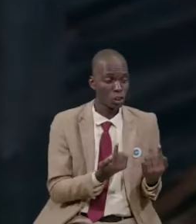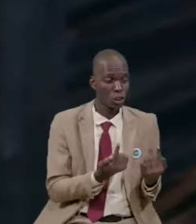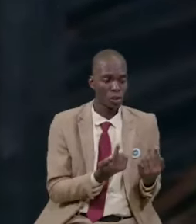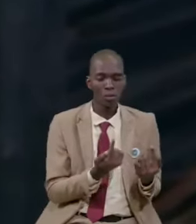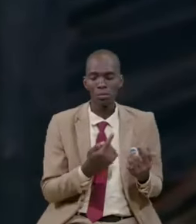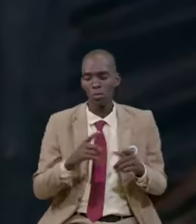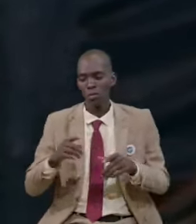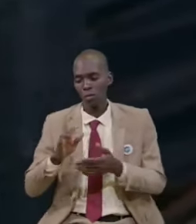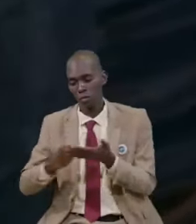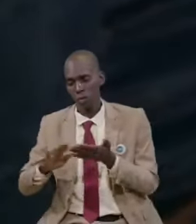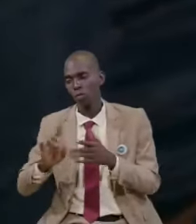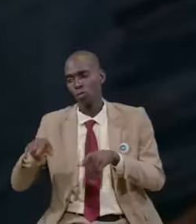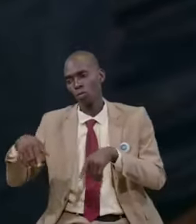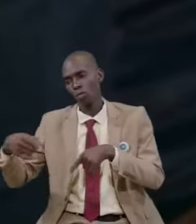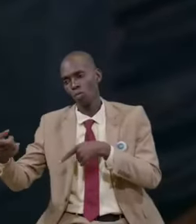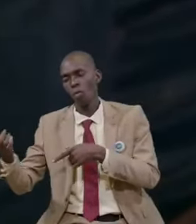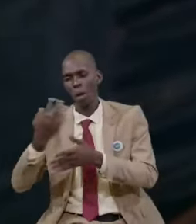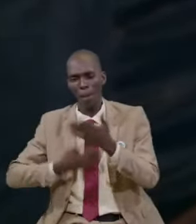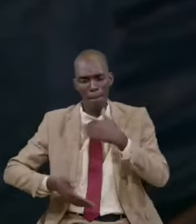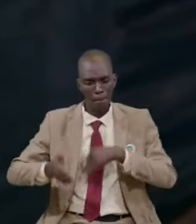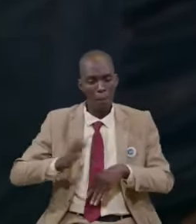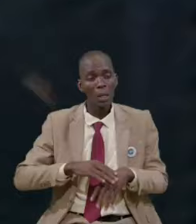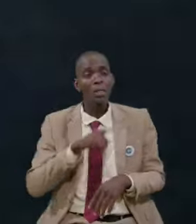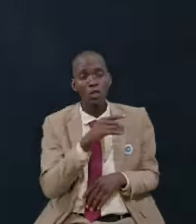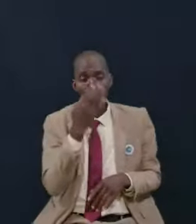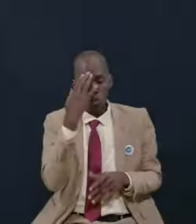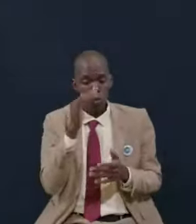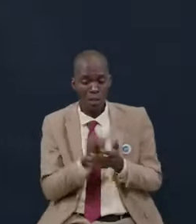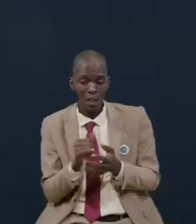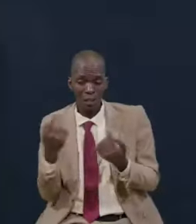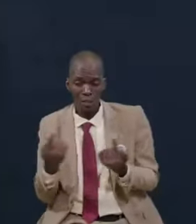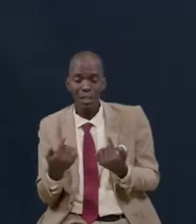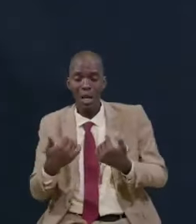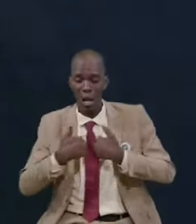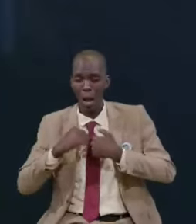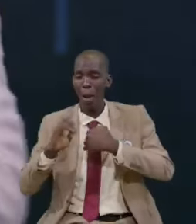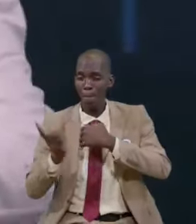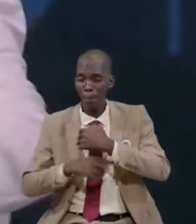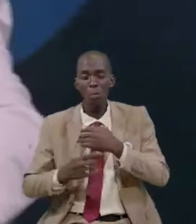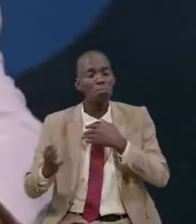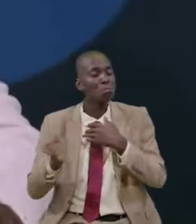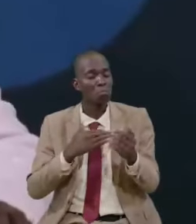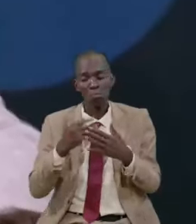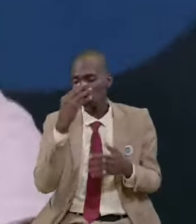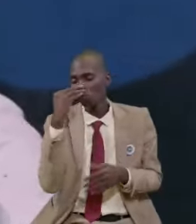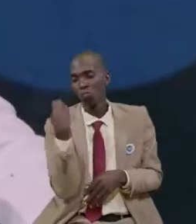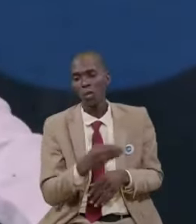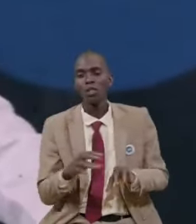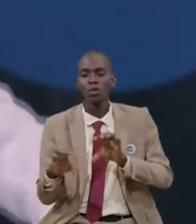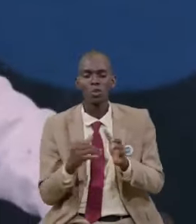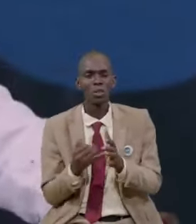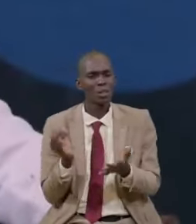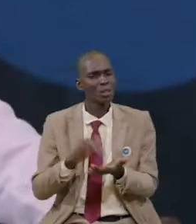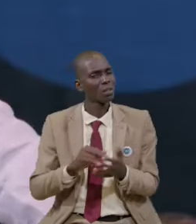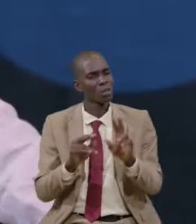that sin carries punishment, they will still do it again. But thank God, on a